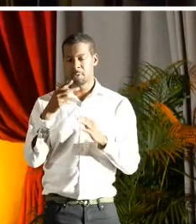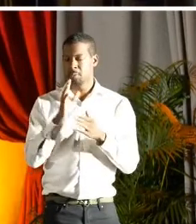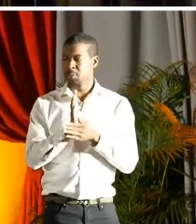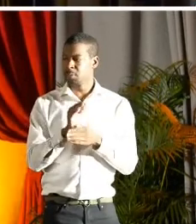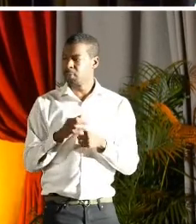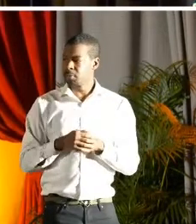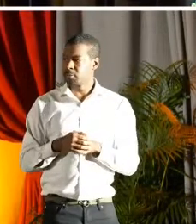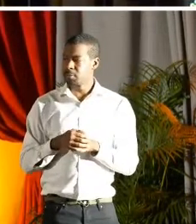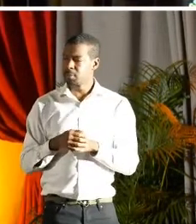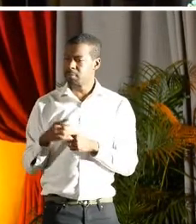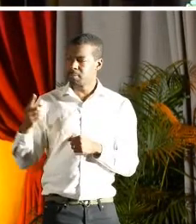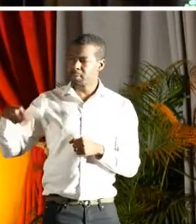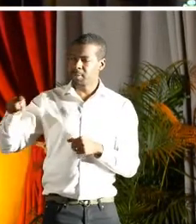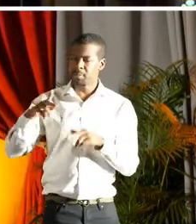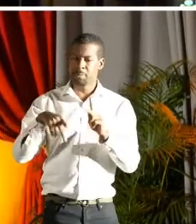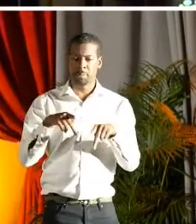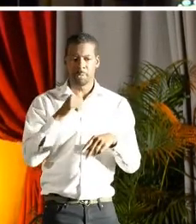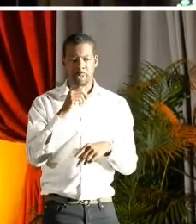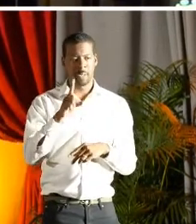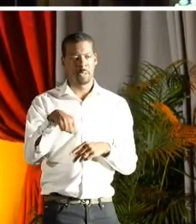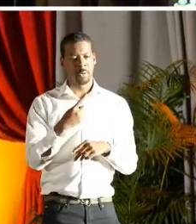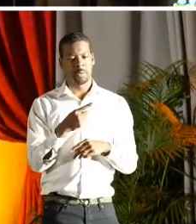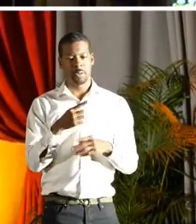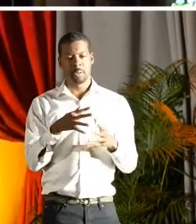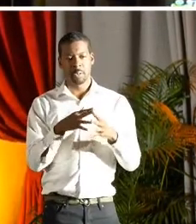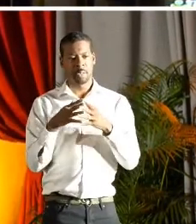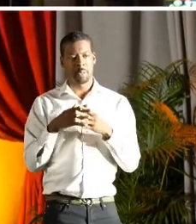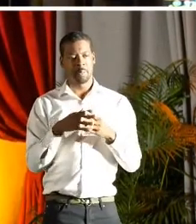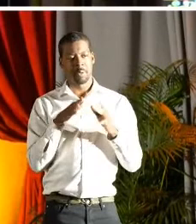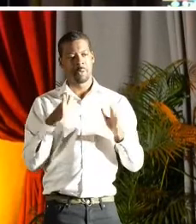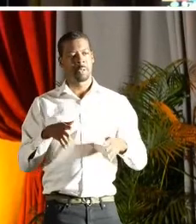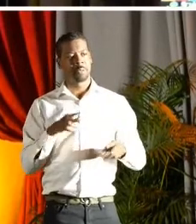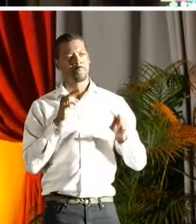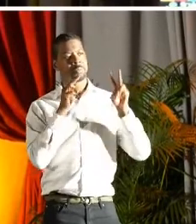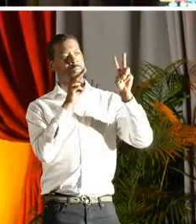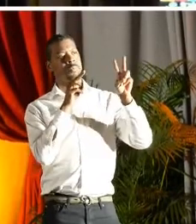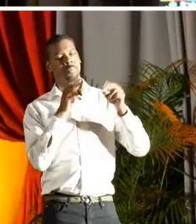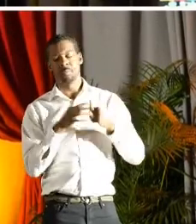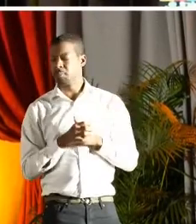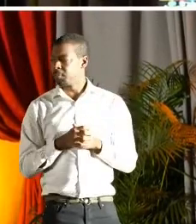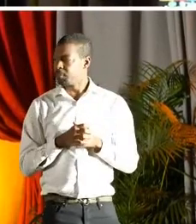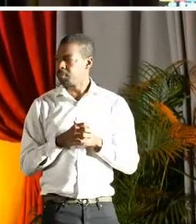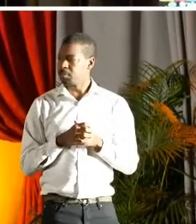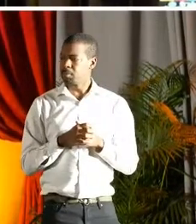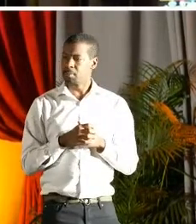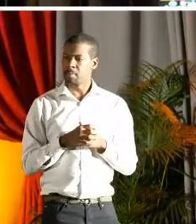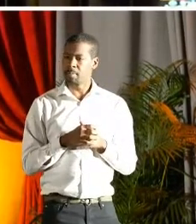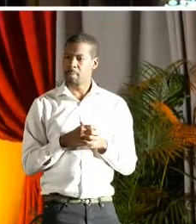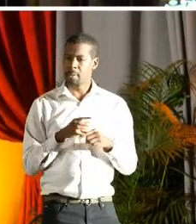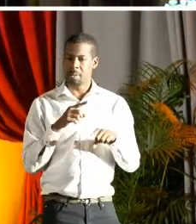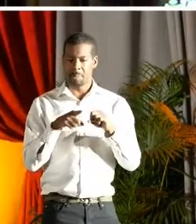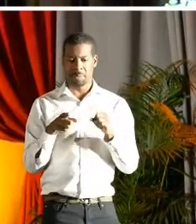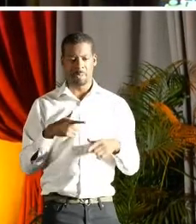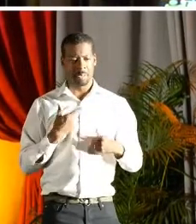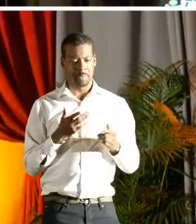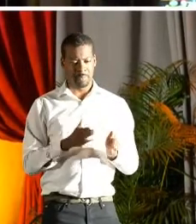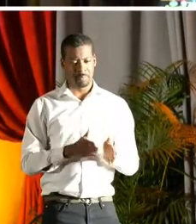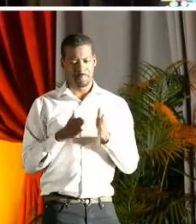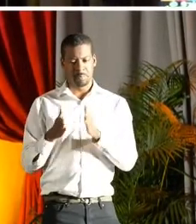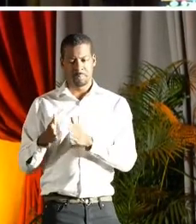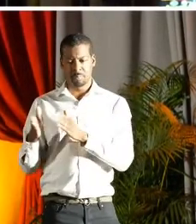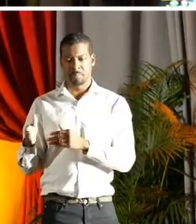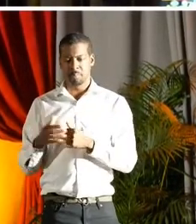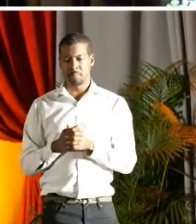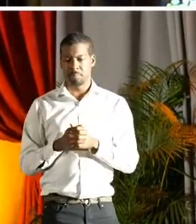these folks aren't just American icons to him. They're his neighbors